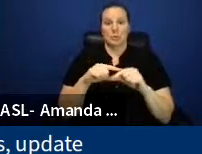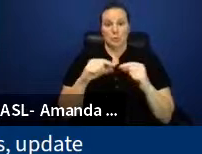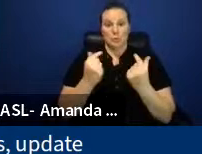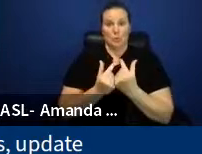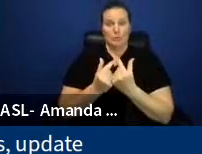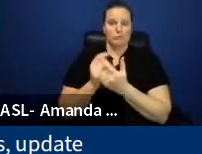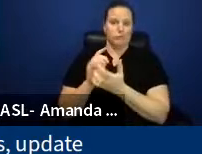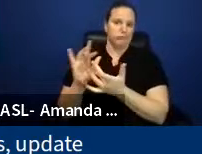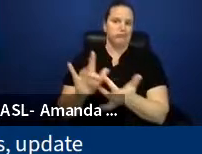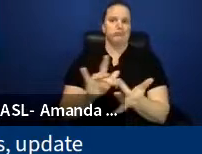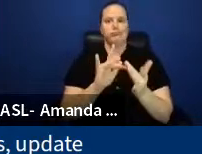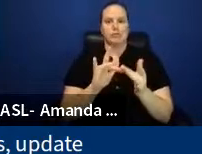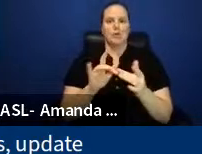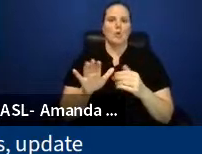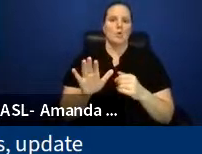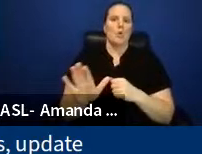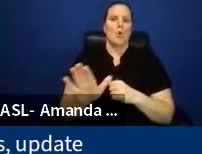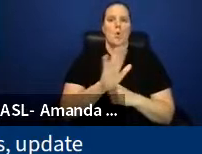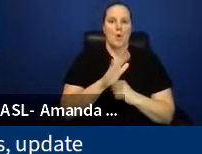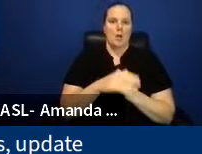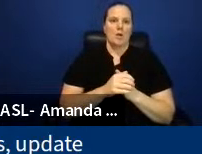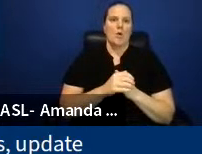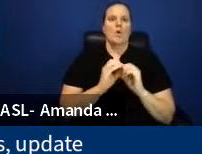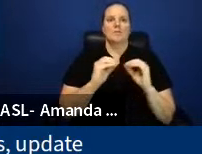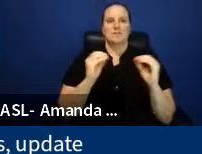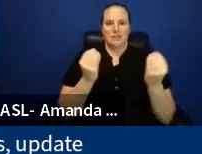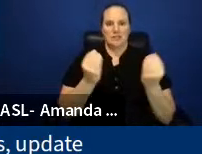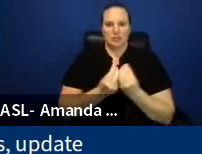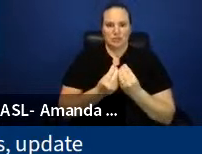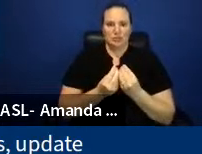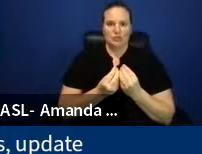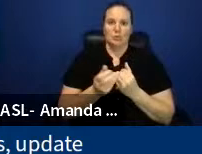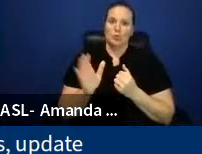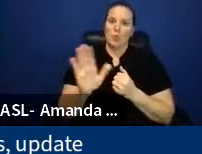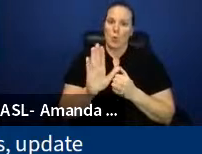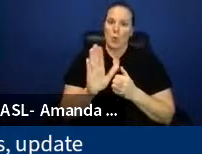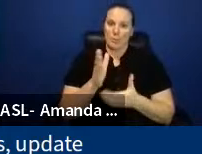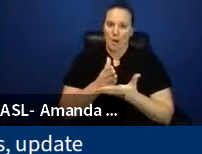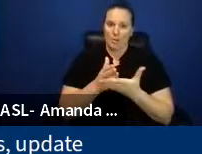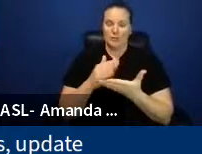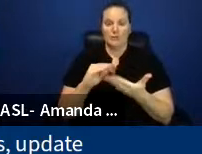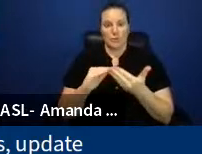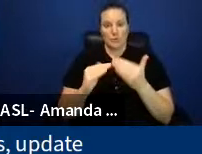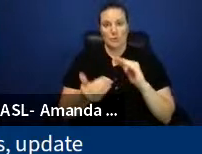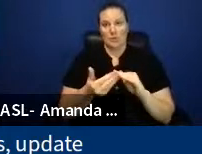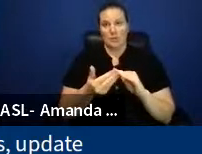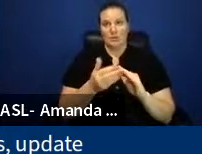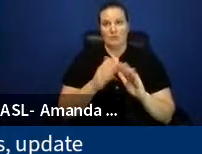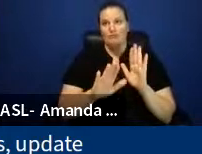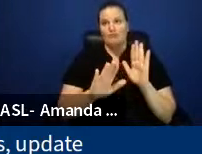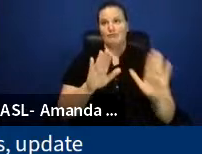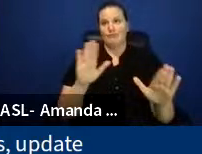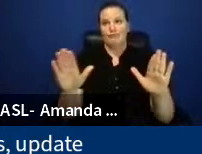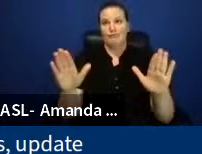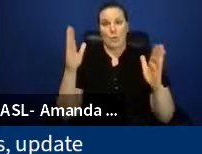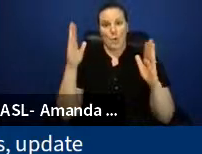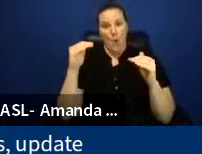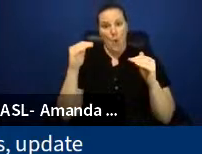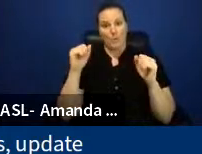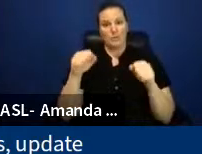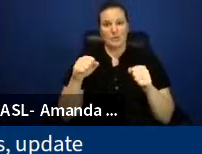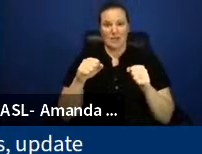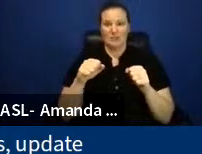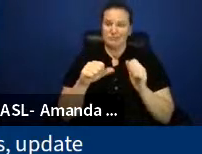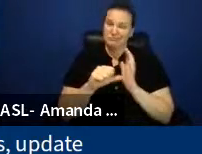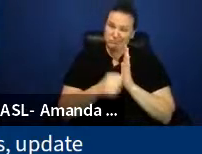reach into your organizations and into your parts of the community that we're hoping you can